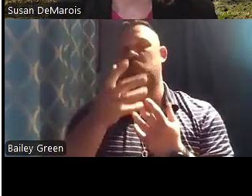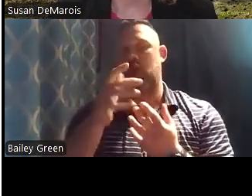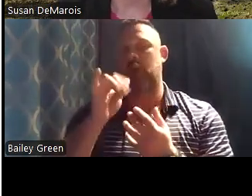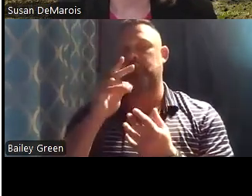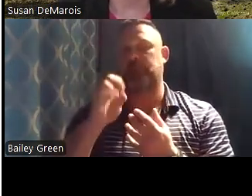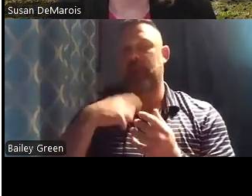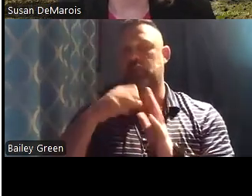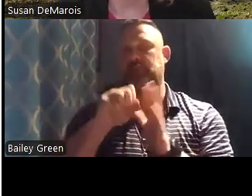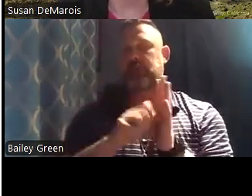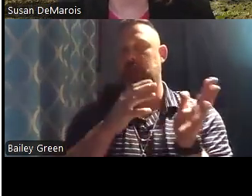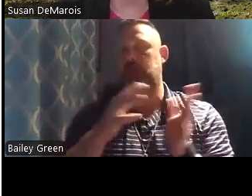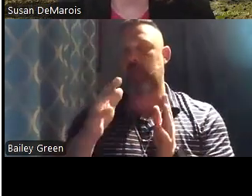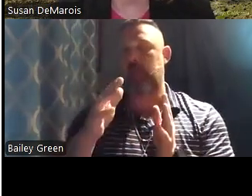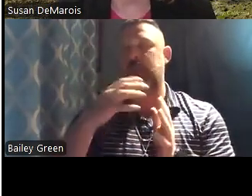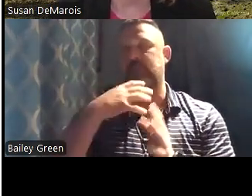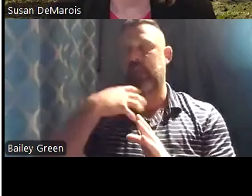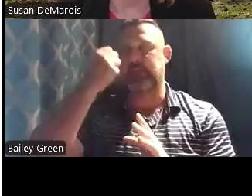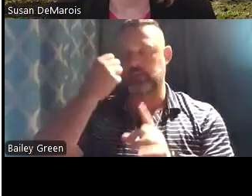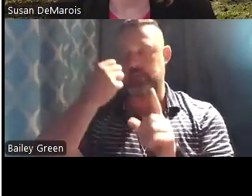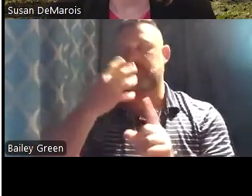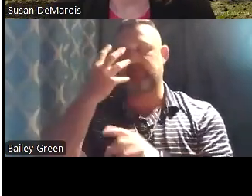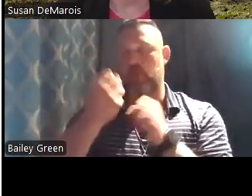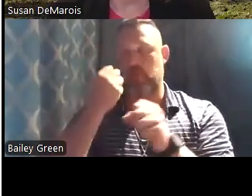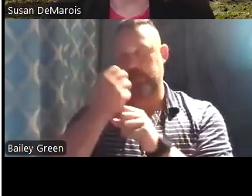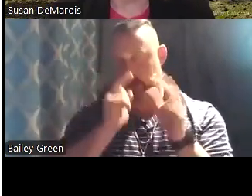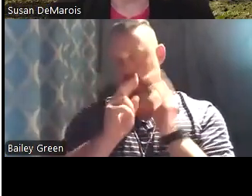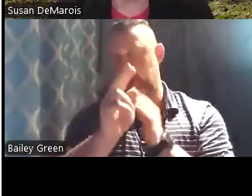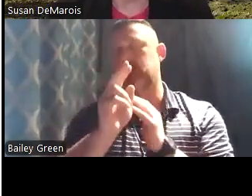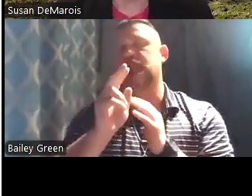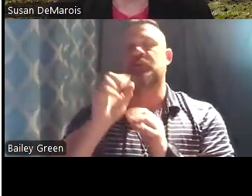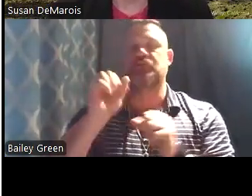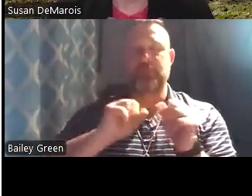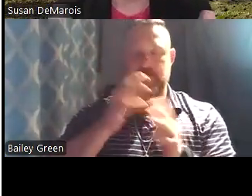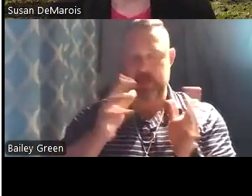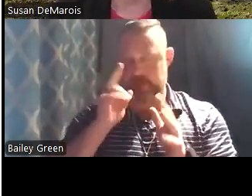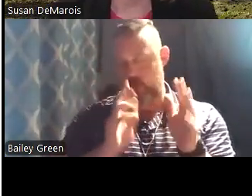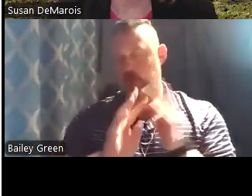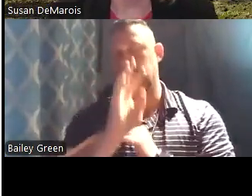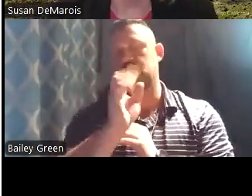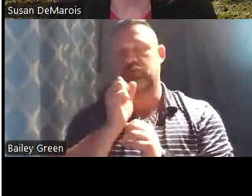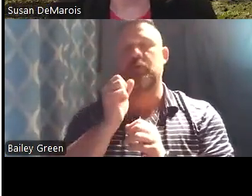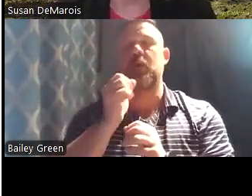year, so it has a 4-year horizon. Our strategic plan has the same 4-year horizon. Our master plan for aging